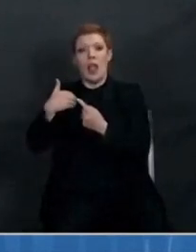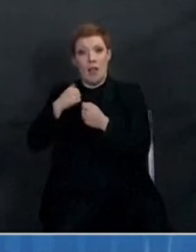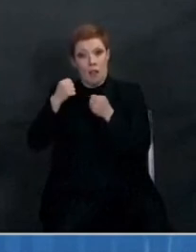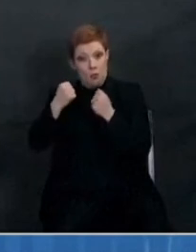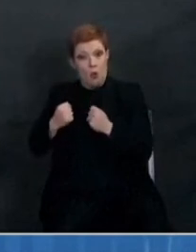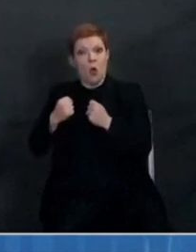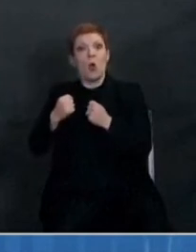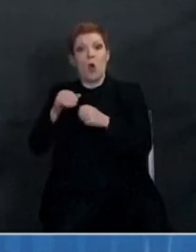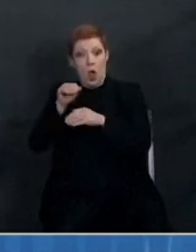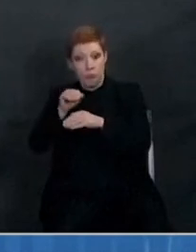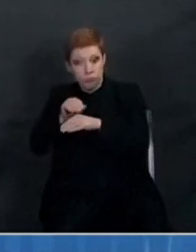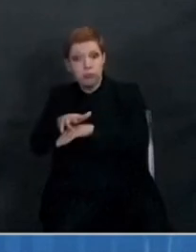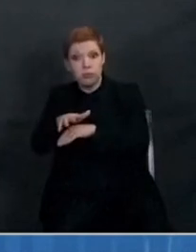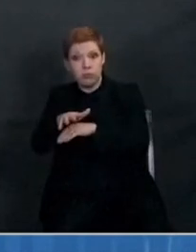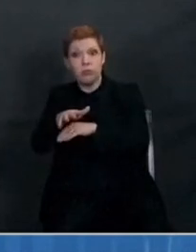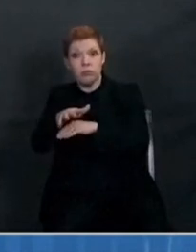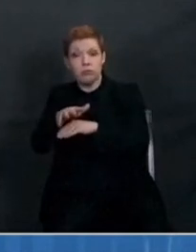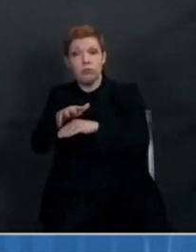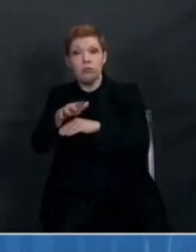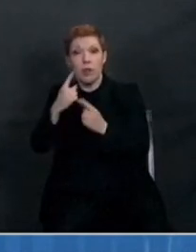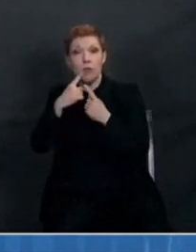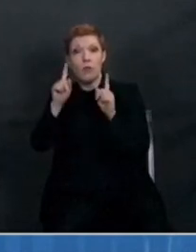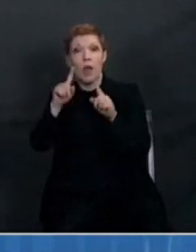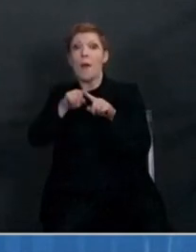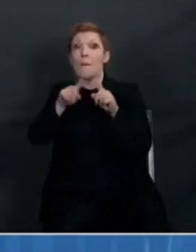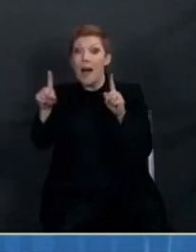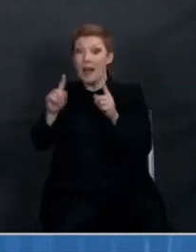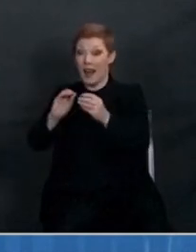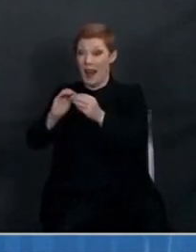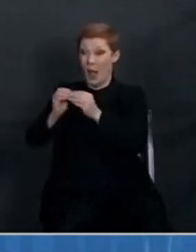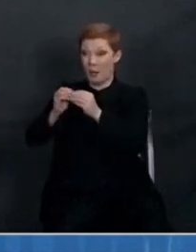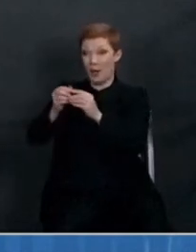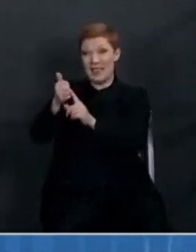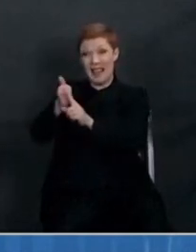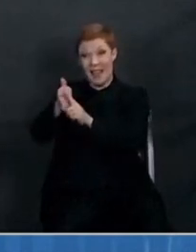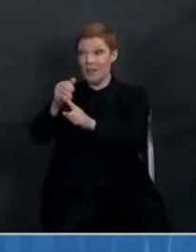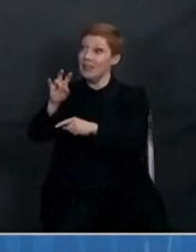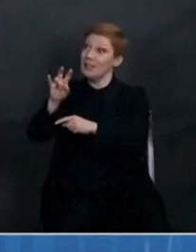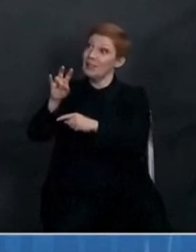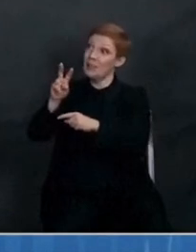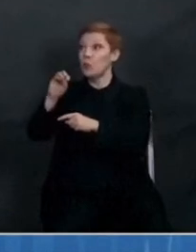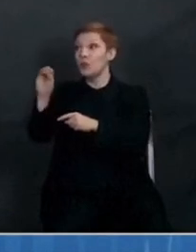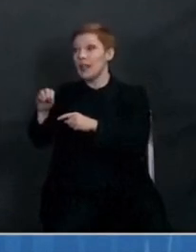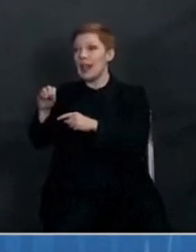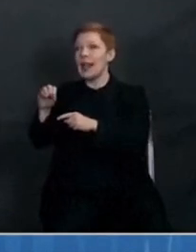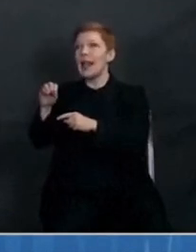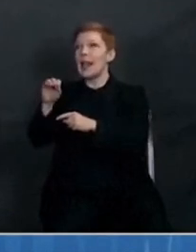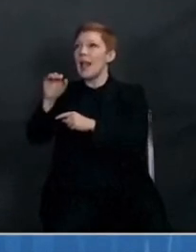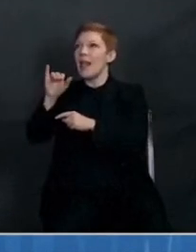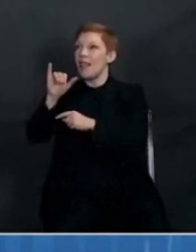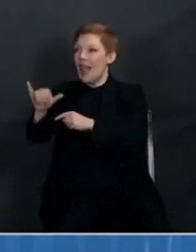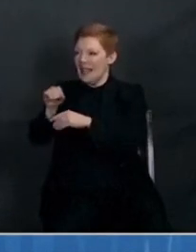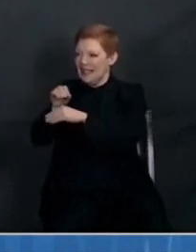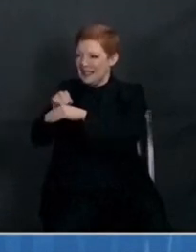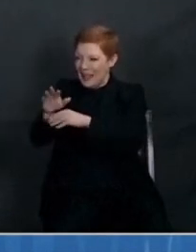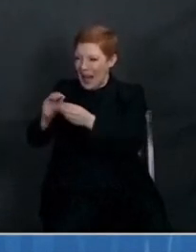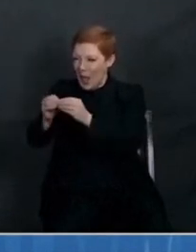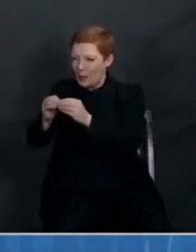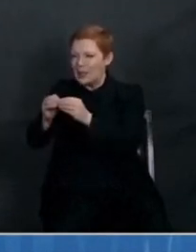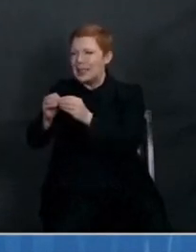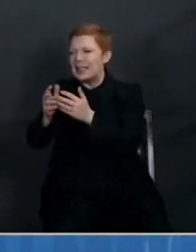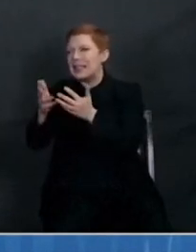effect numerically was diminished. So for example, there was about virtually no hospitalizations or